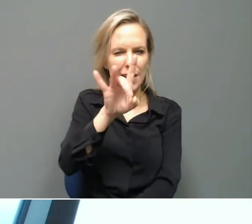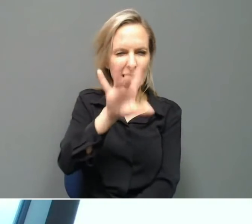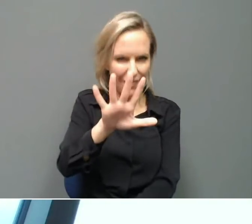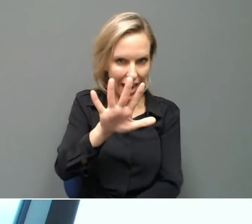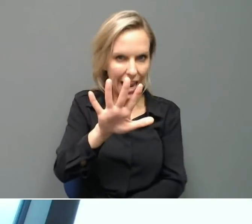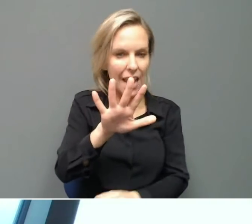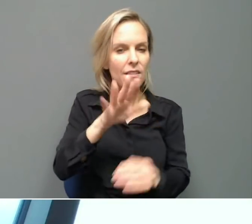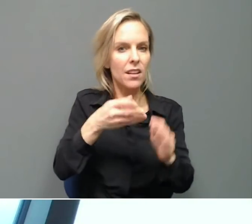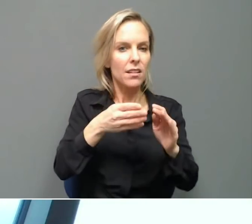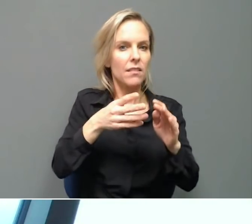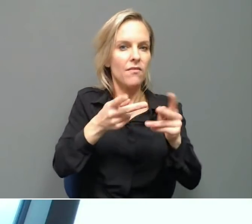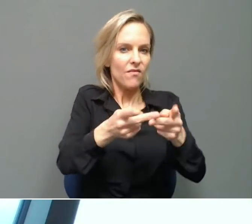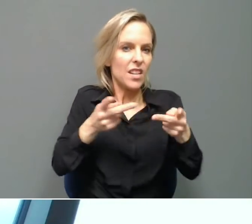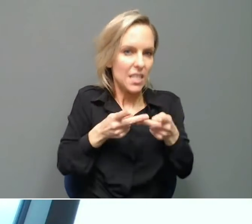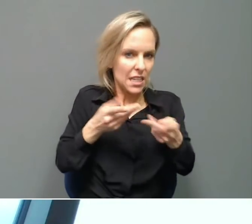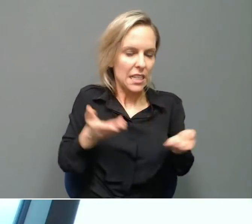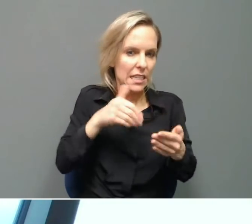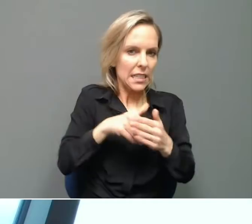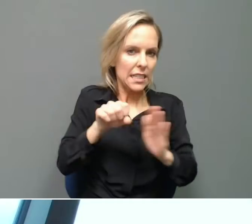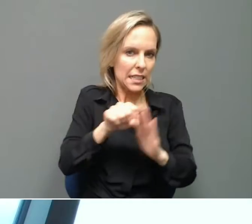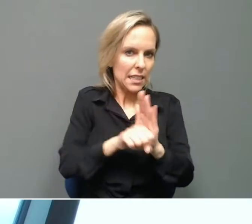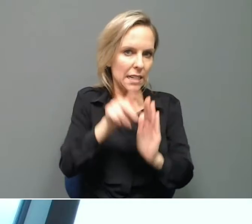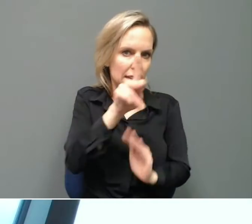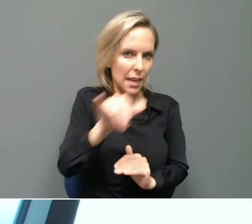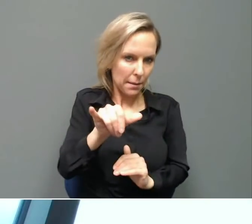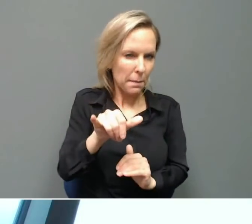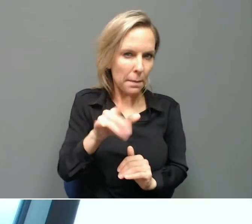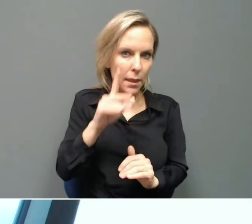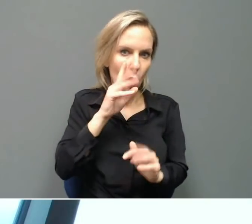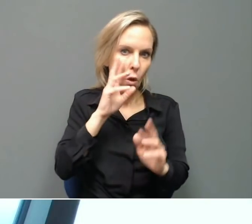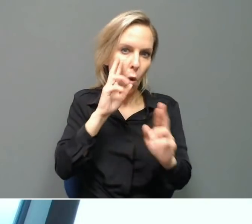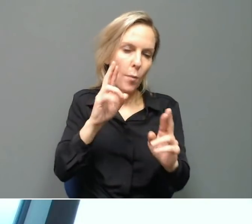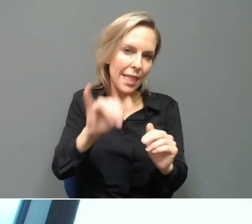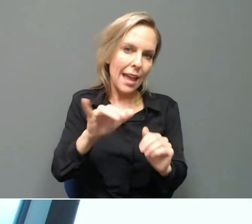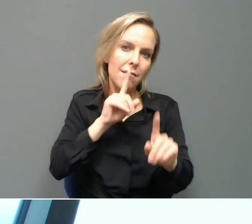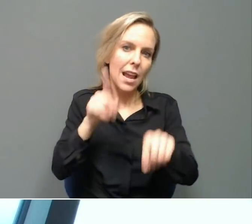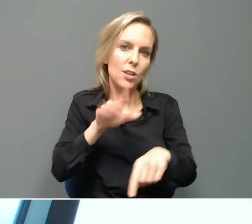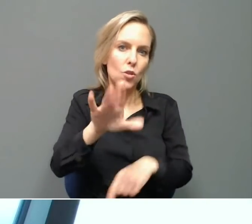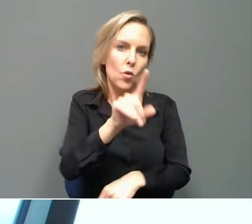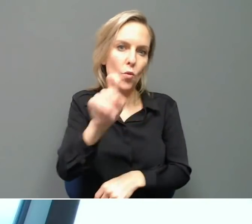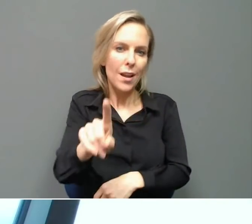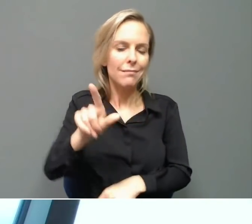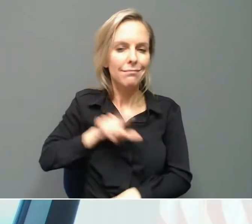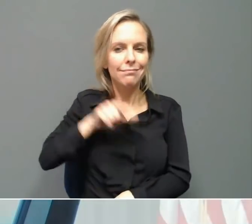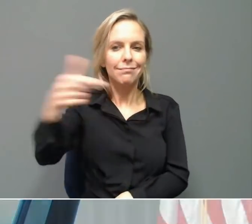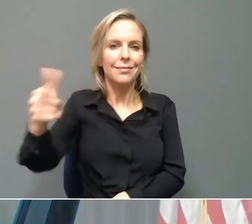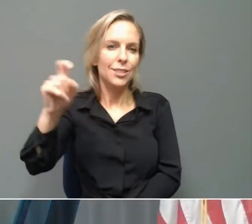facilities in the state of Kentucky. I hope that answered your question, Stu, and I'll turn it back over to you, Governor.